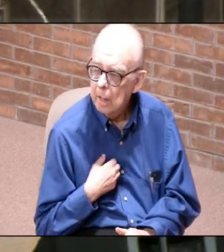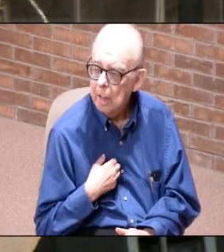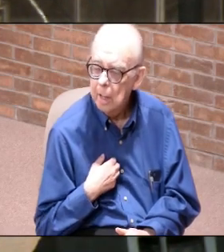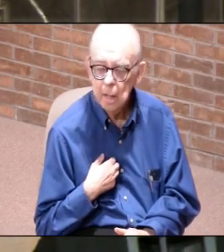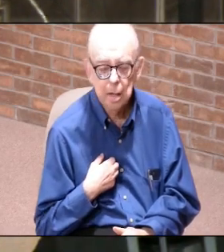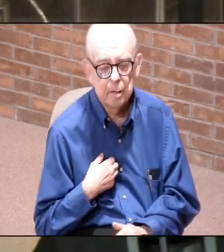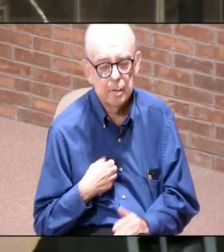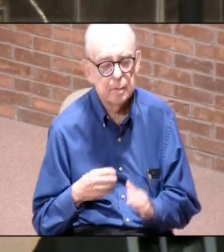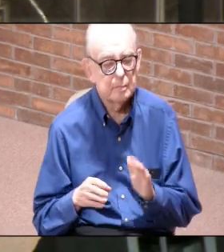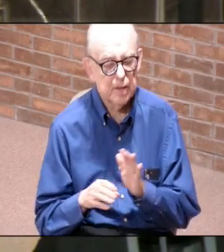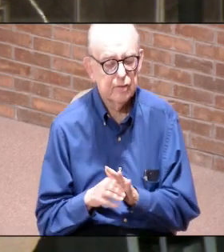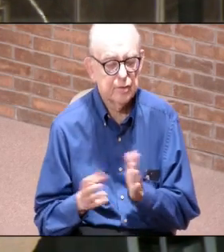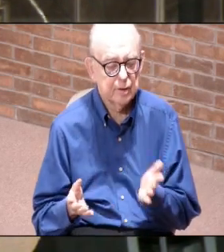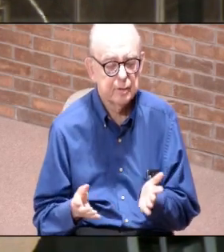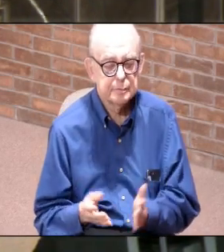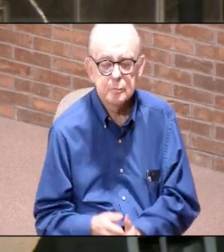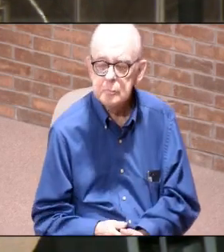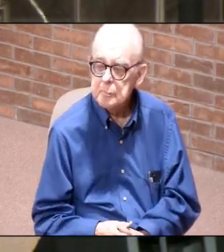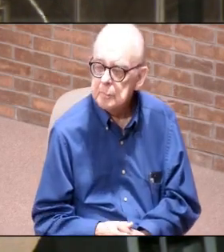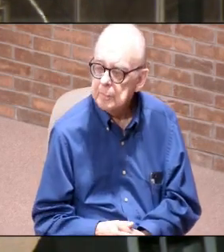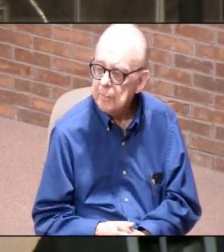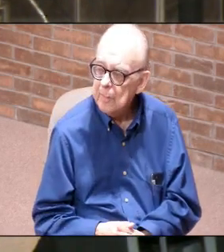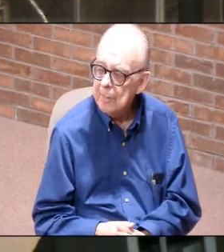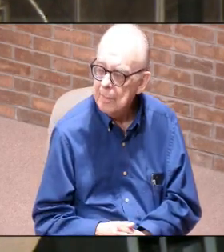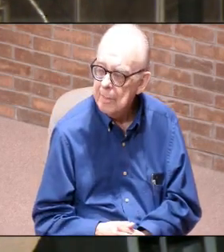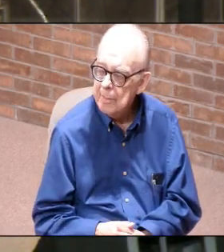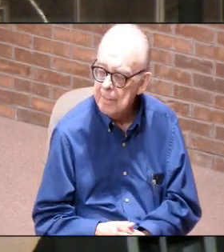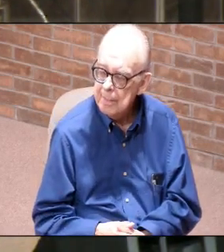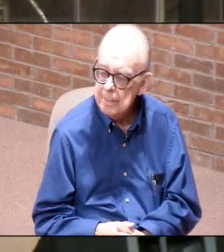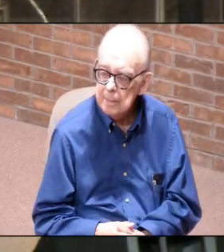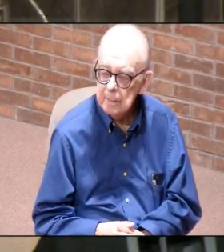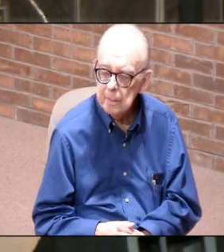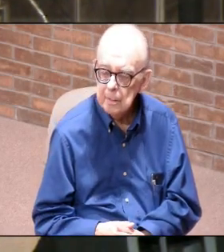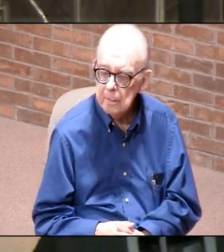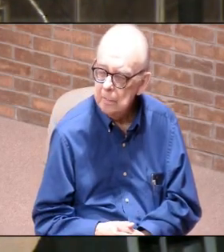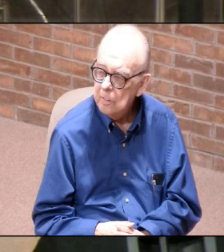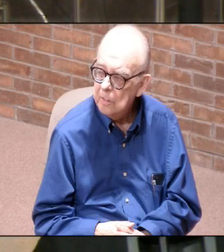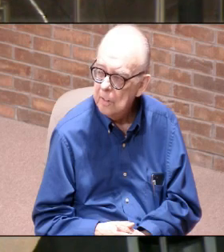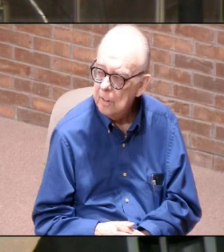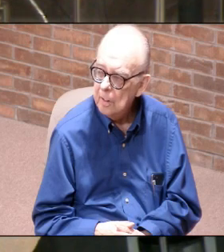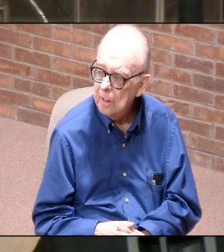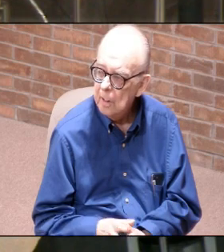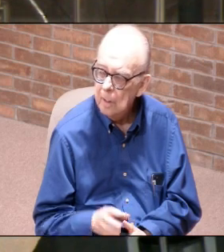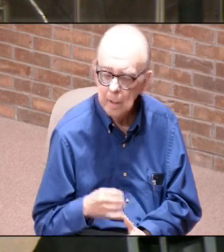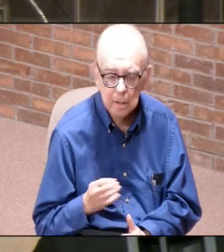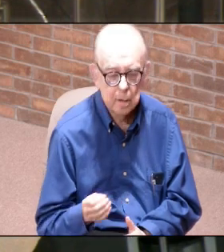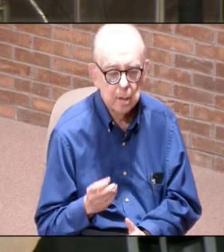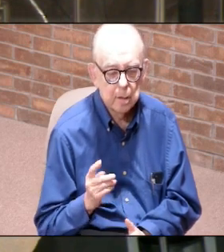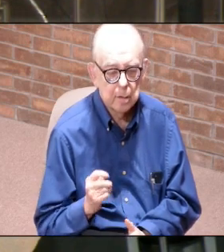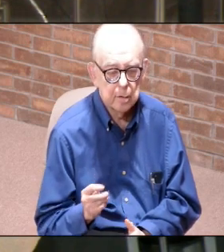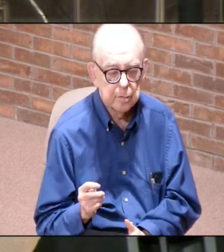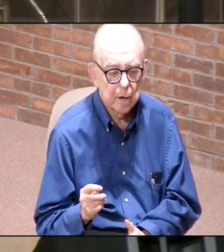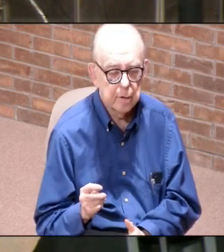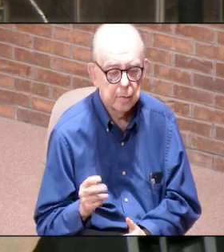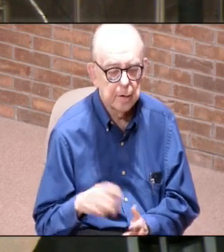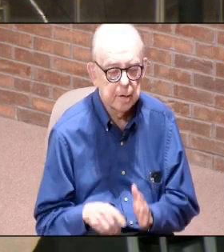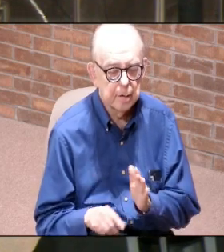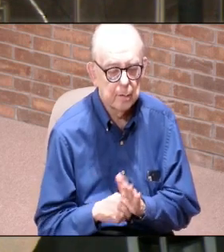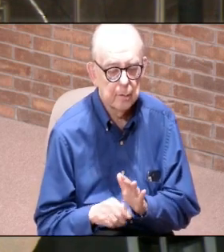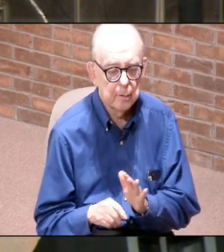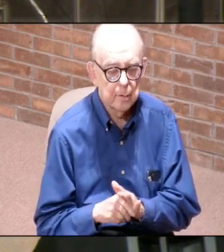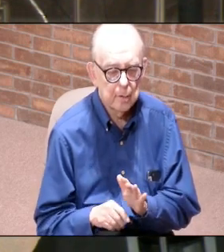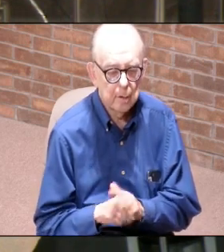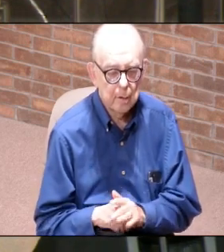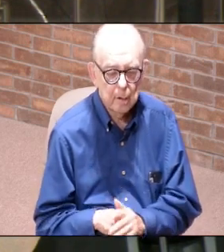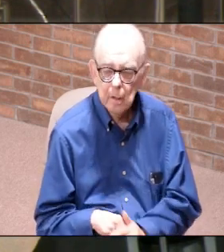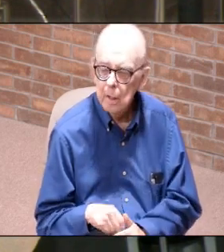slides and they're, I don't know if they're, so I'm going to try to read the scripture and Mark's going to